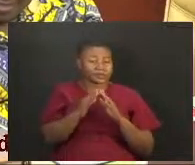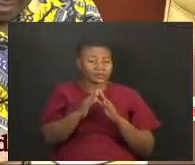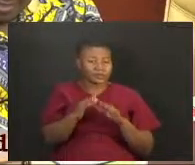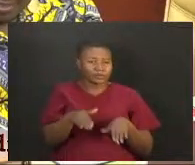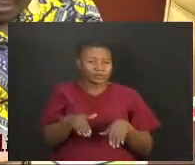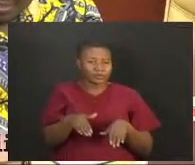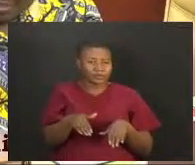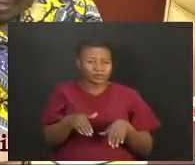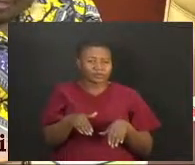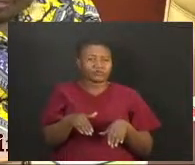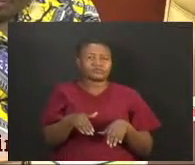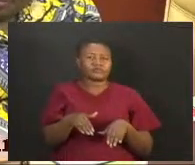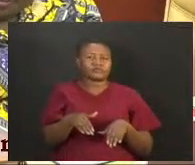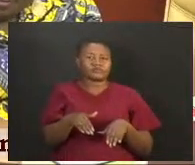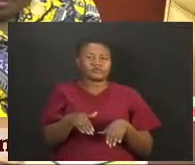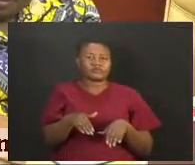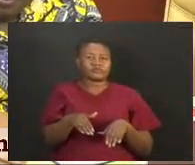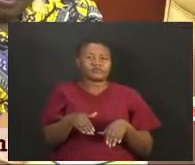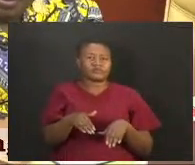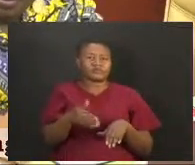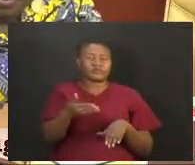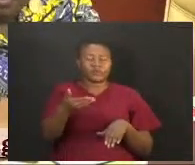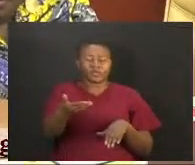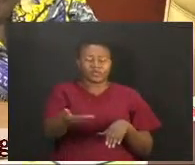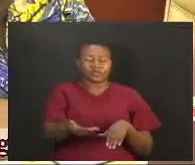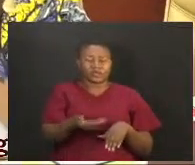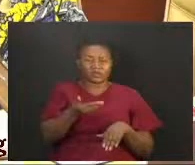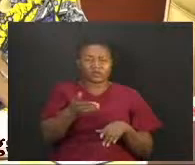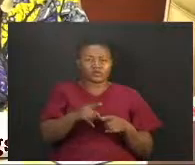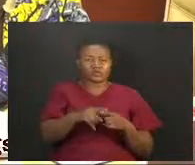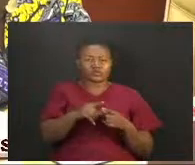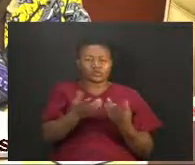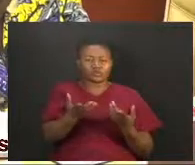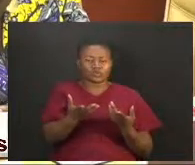is being invited to determine this matter.